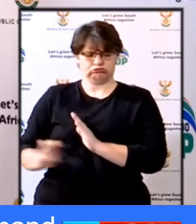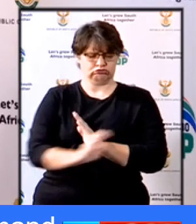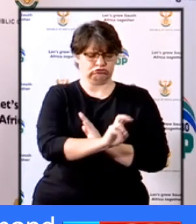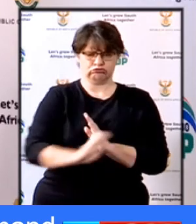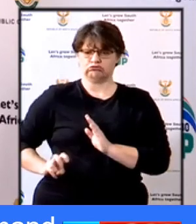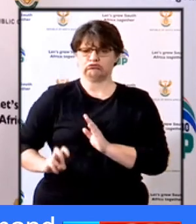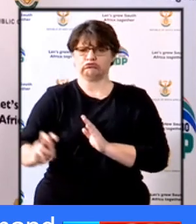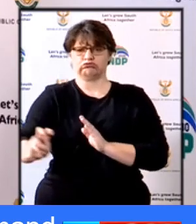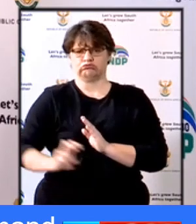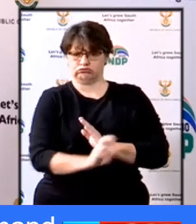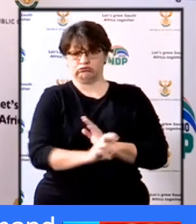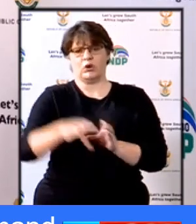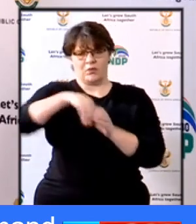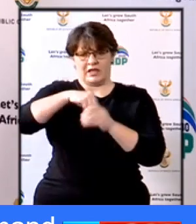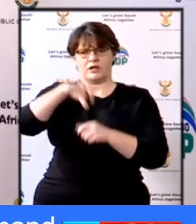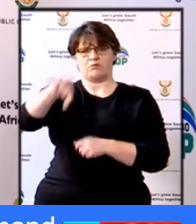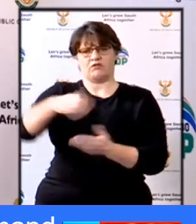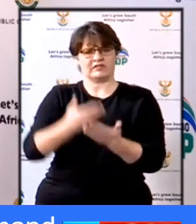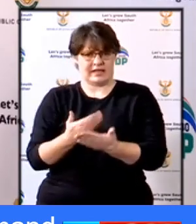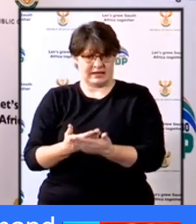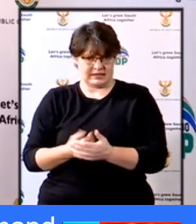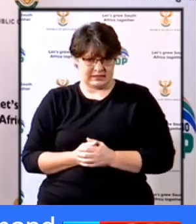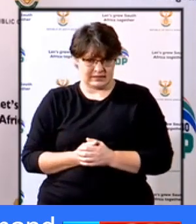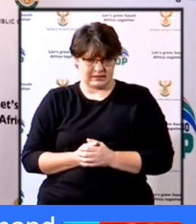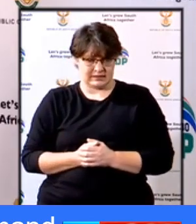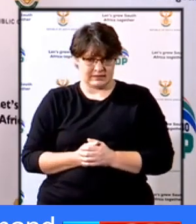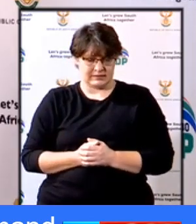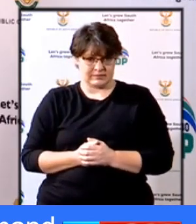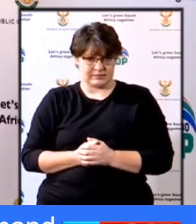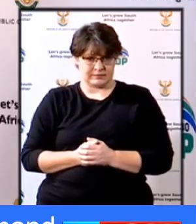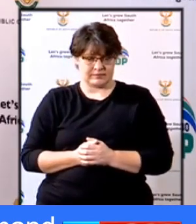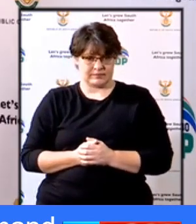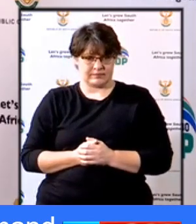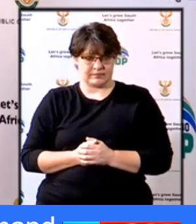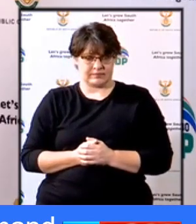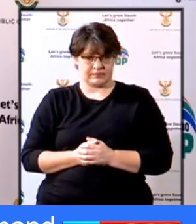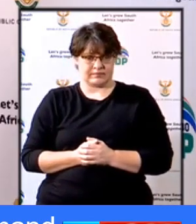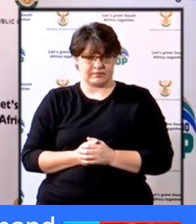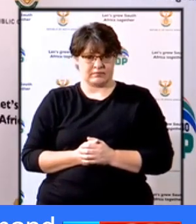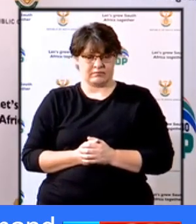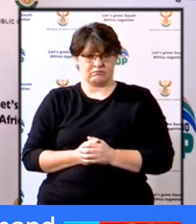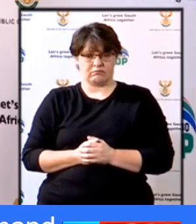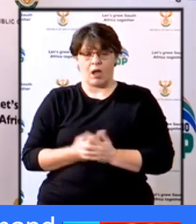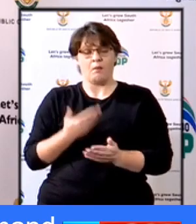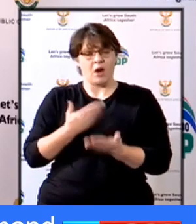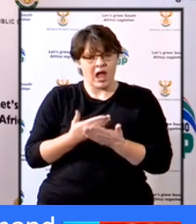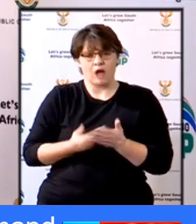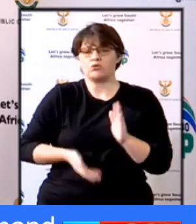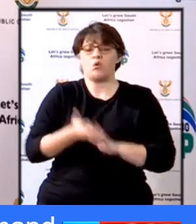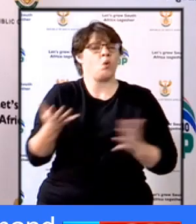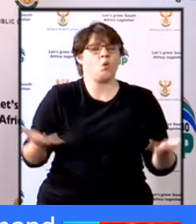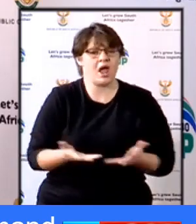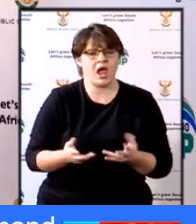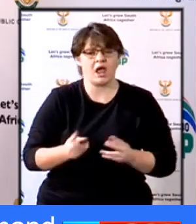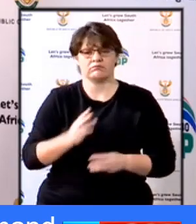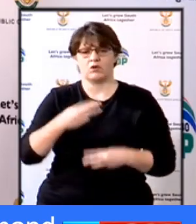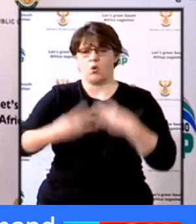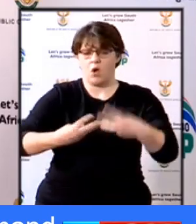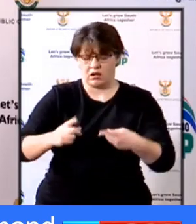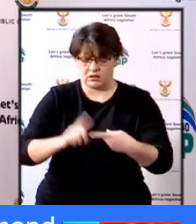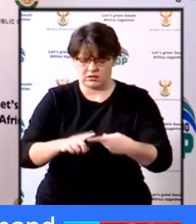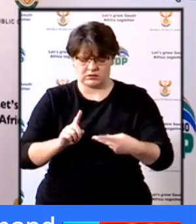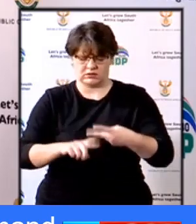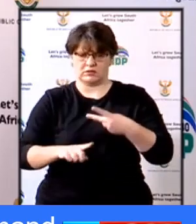and localities, permit movement to work, to